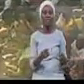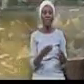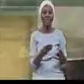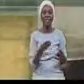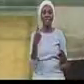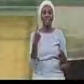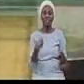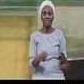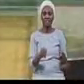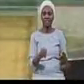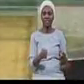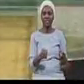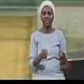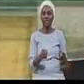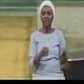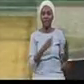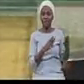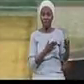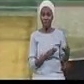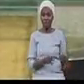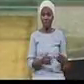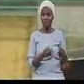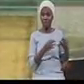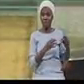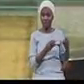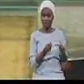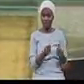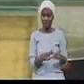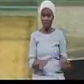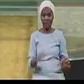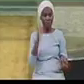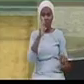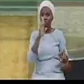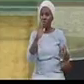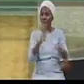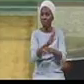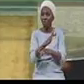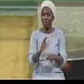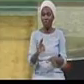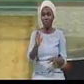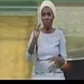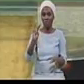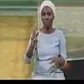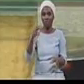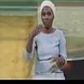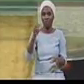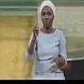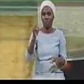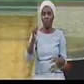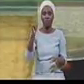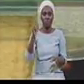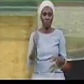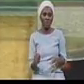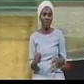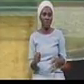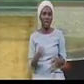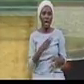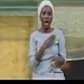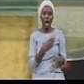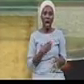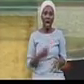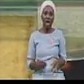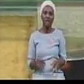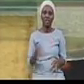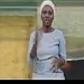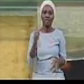shall overflow with wine and oil. Verse 25, amazing